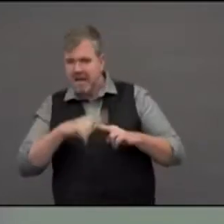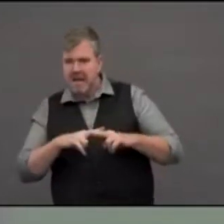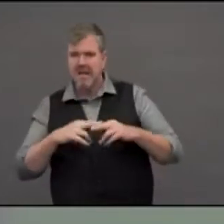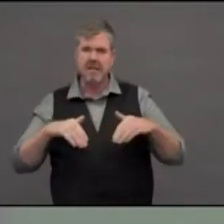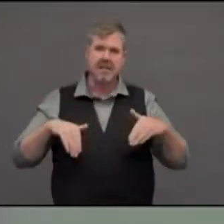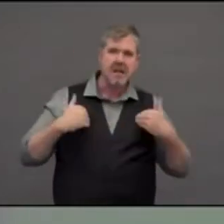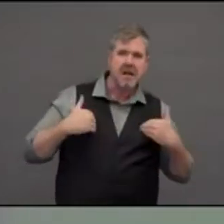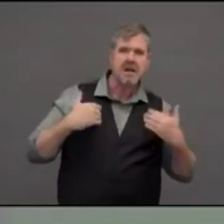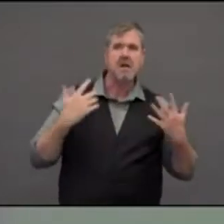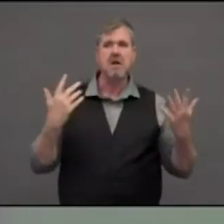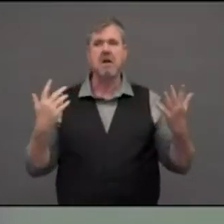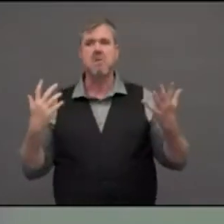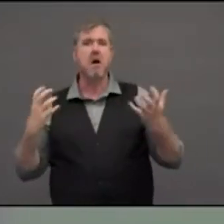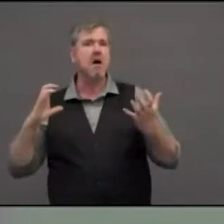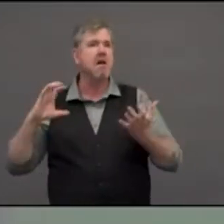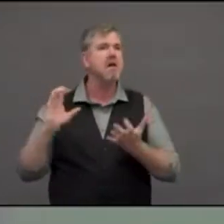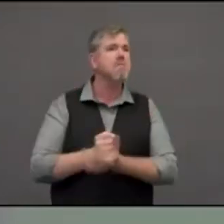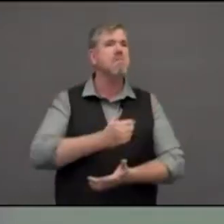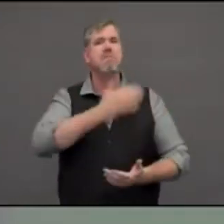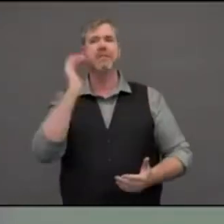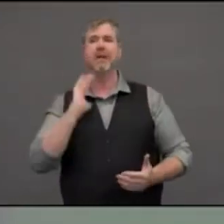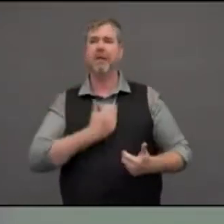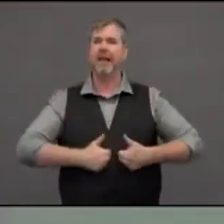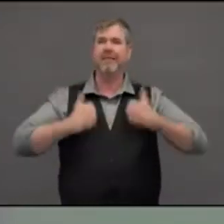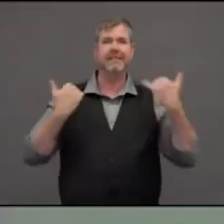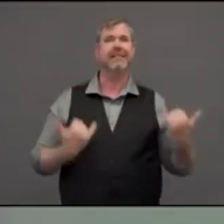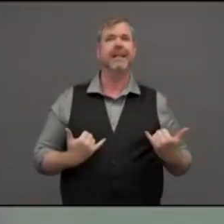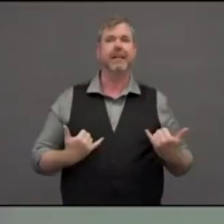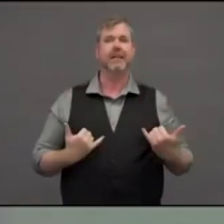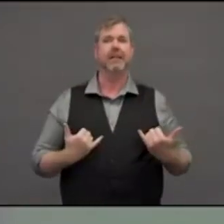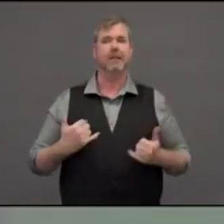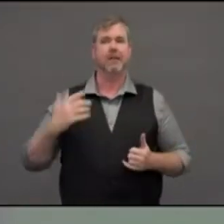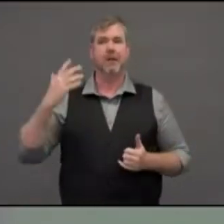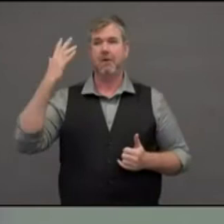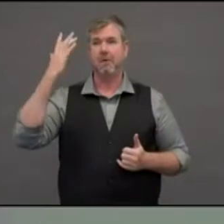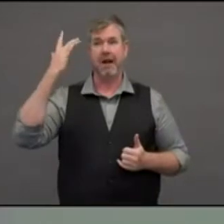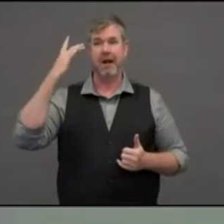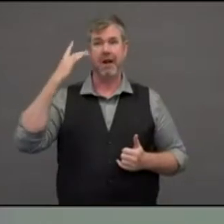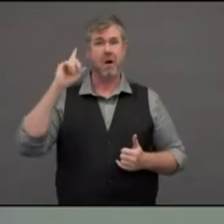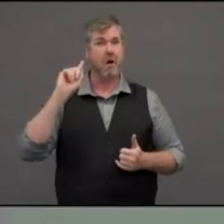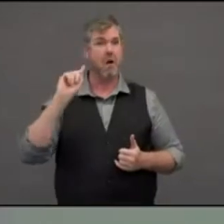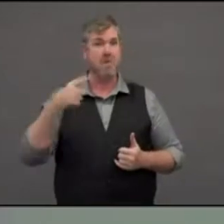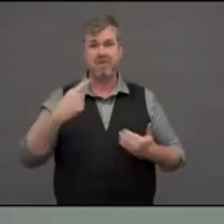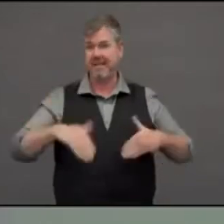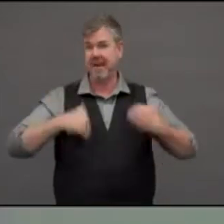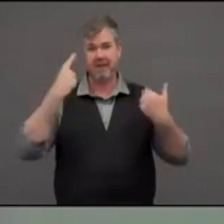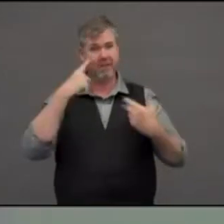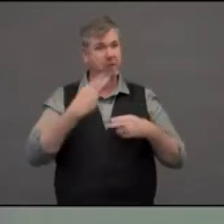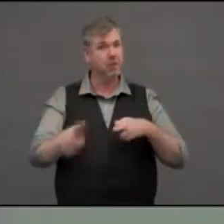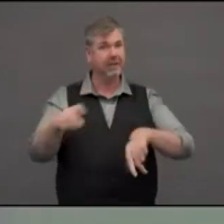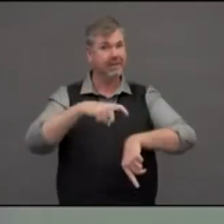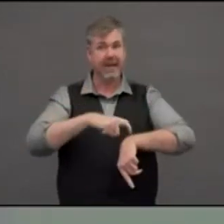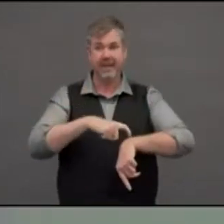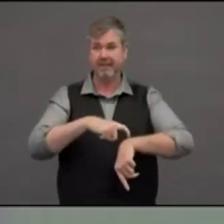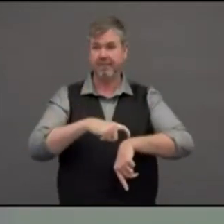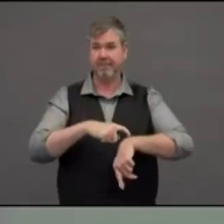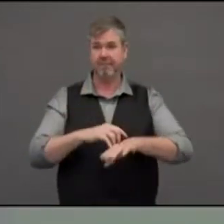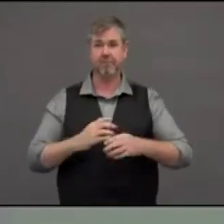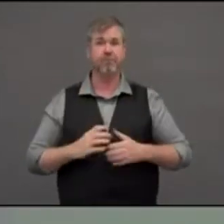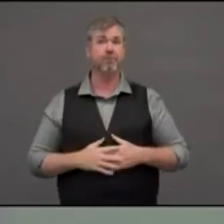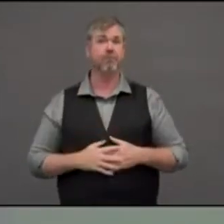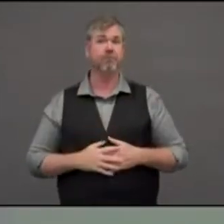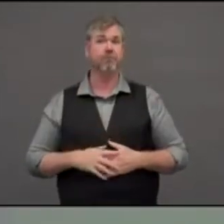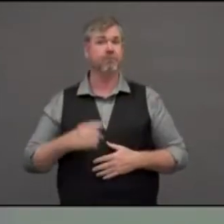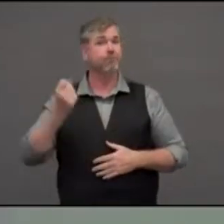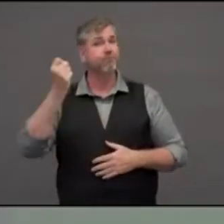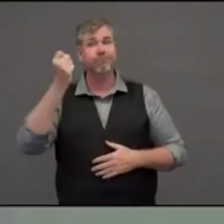of our lives right now, because we're only going to be young for a period of time. And I understand that, there's ways that we can have